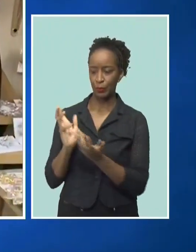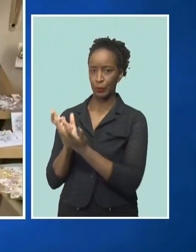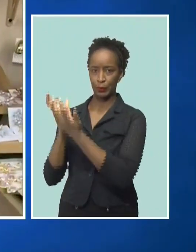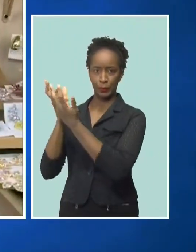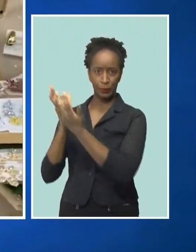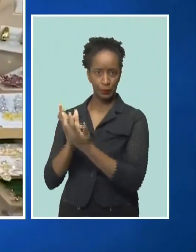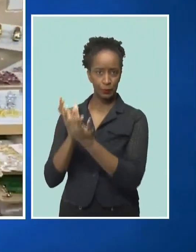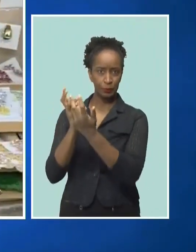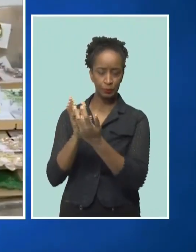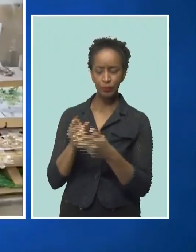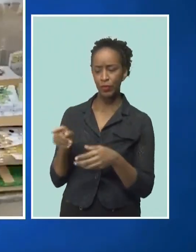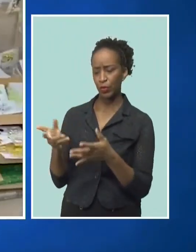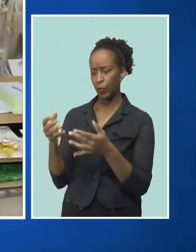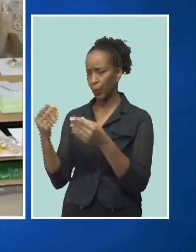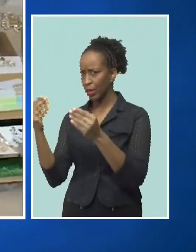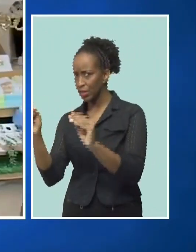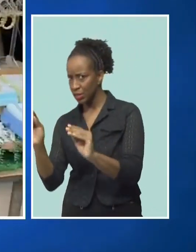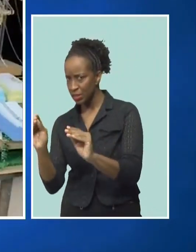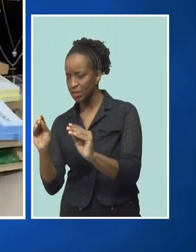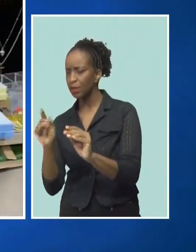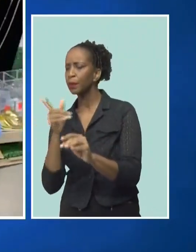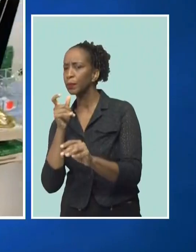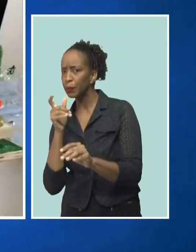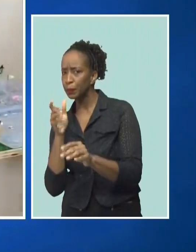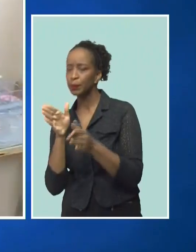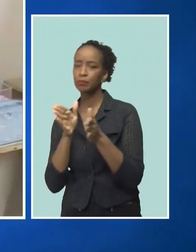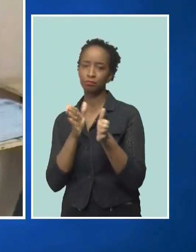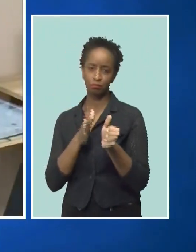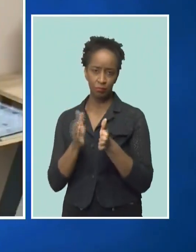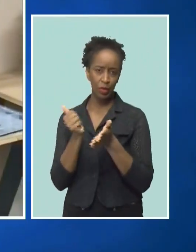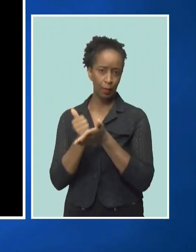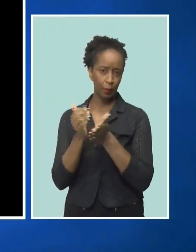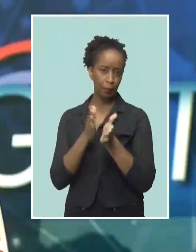client. Trevor Thorpe for the Business Report.